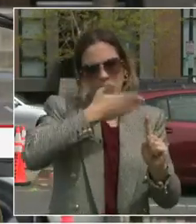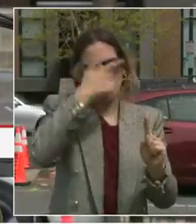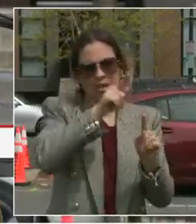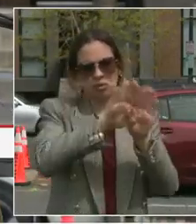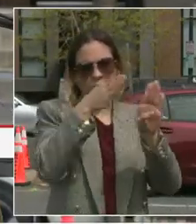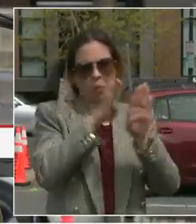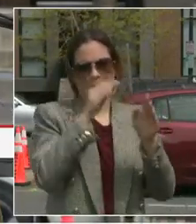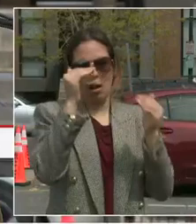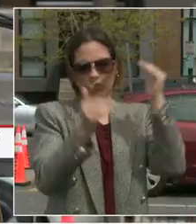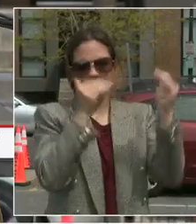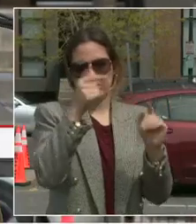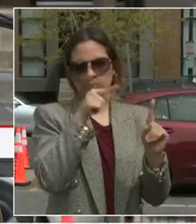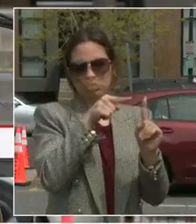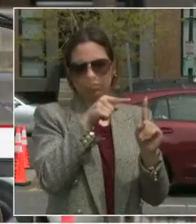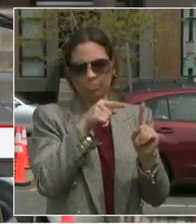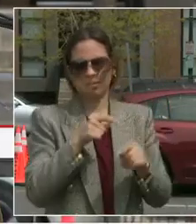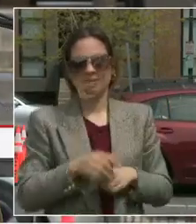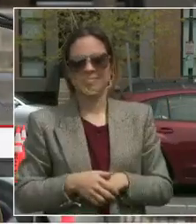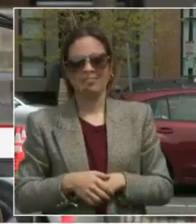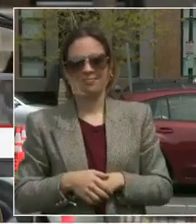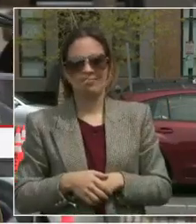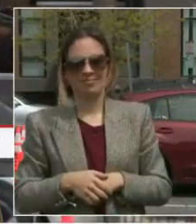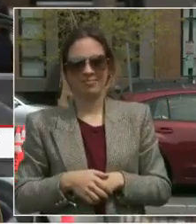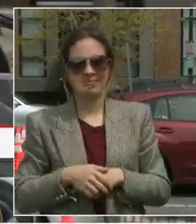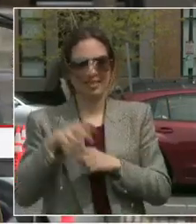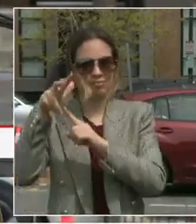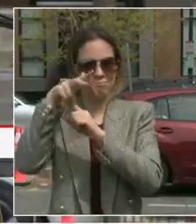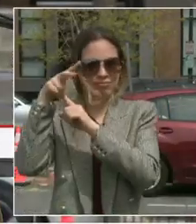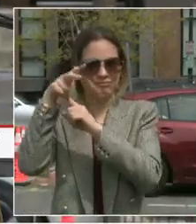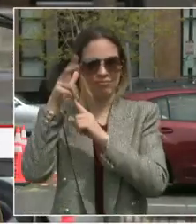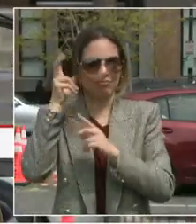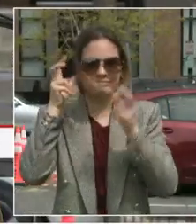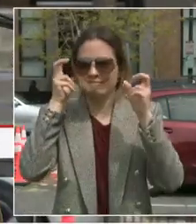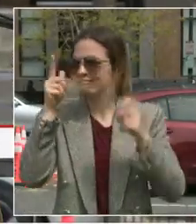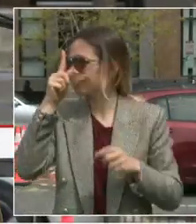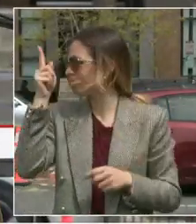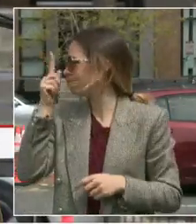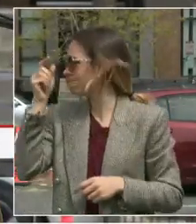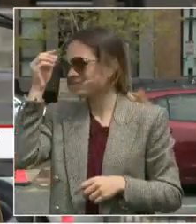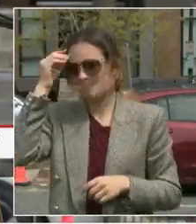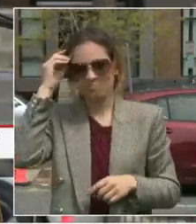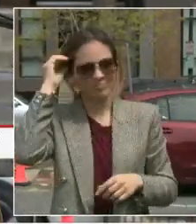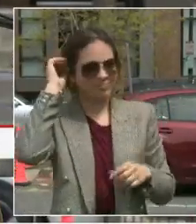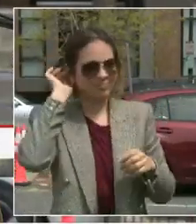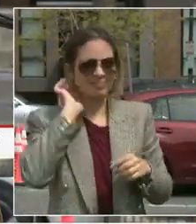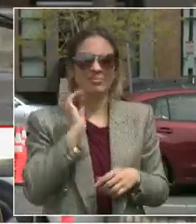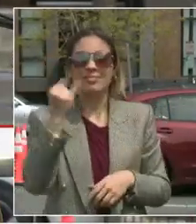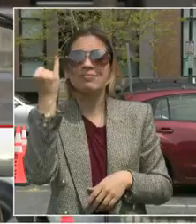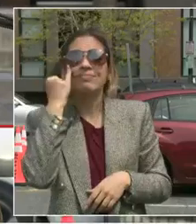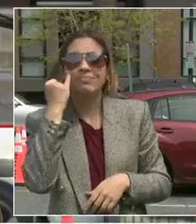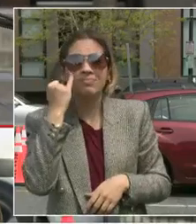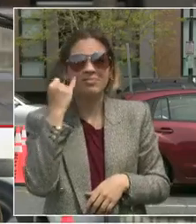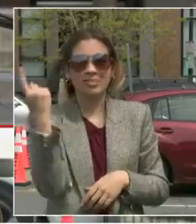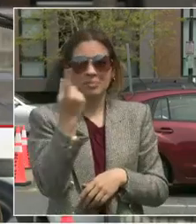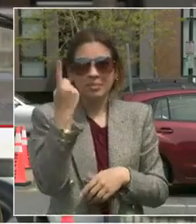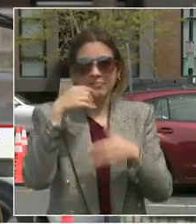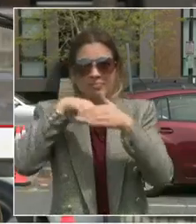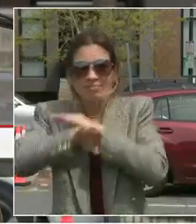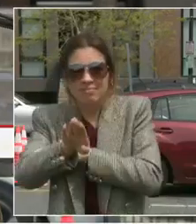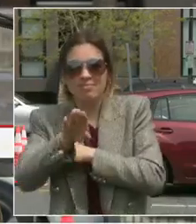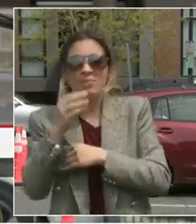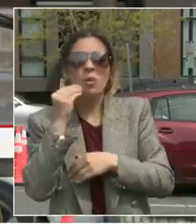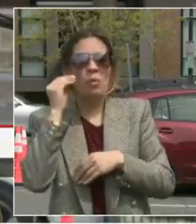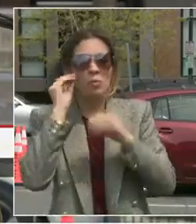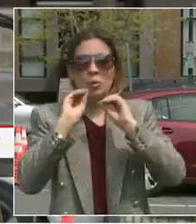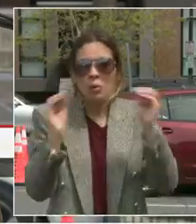matter which door or which entry point, a touch point someone has with our system, whether they see an outreach